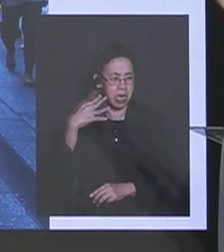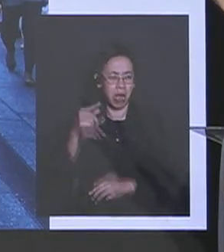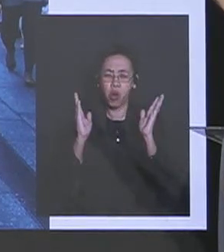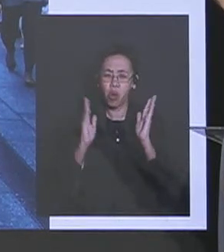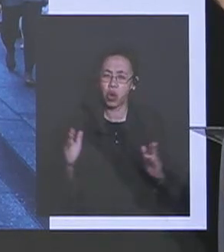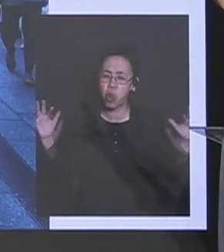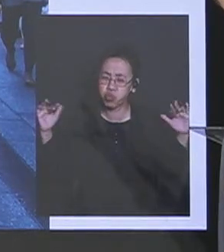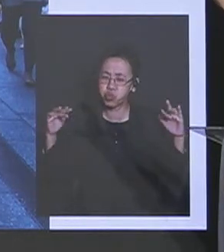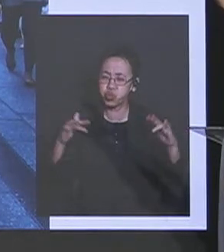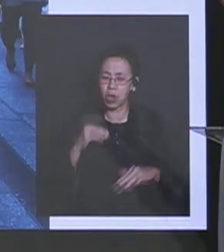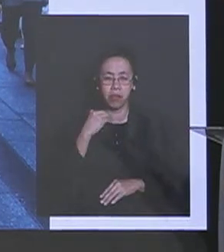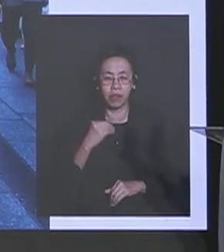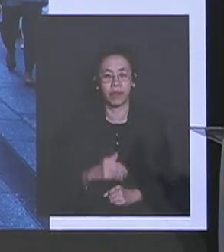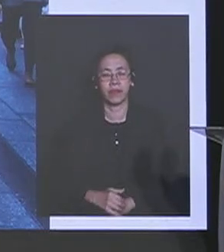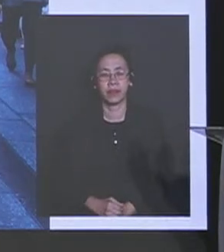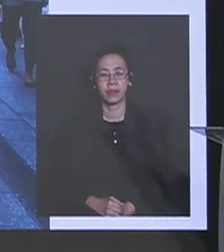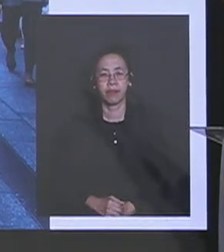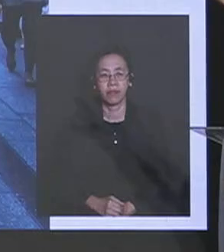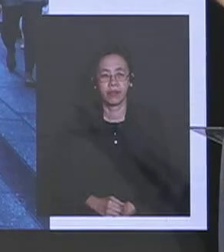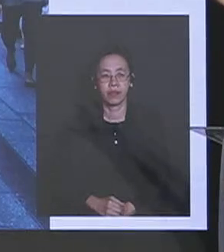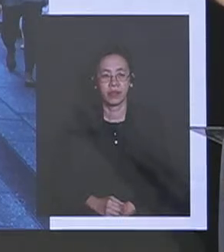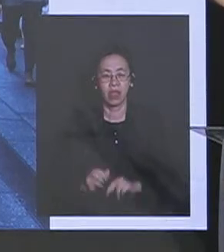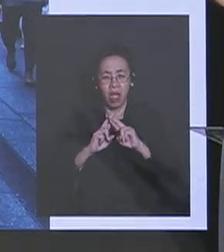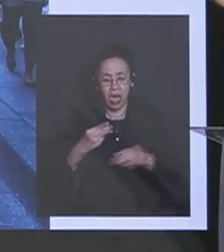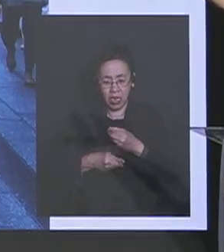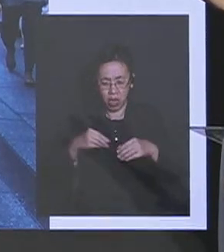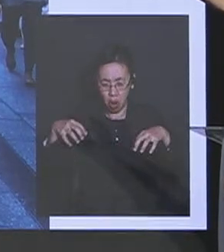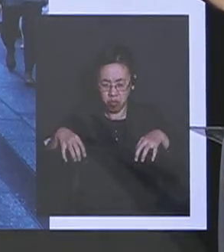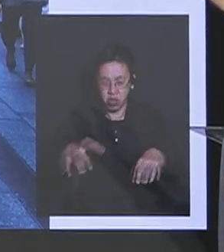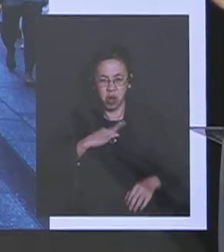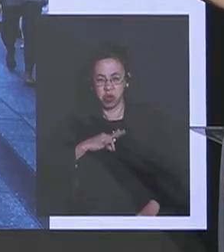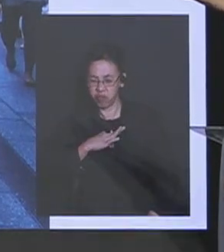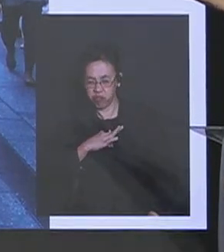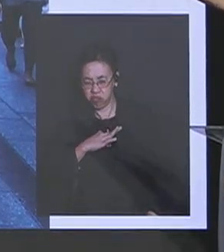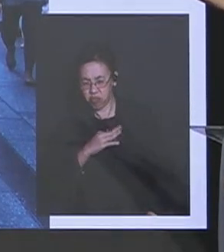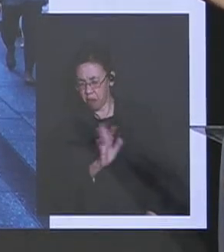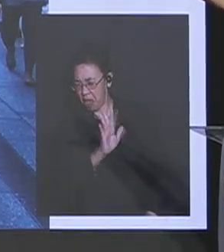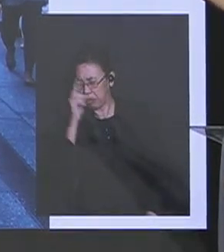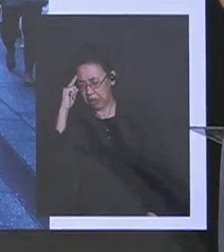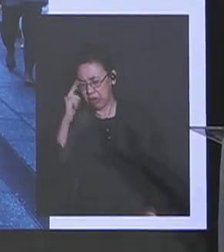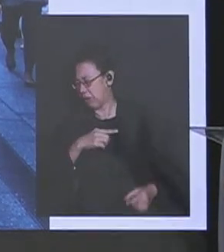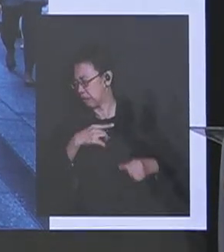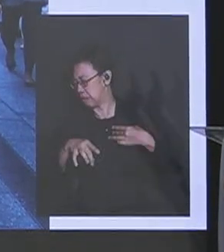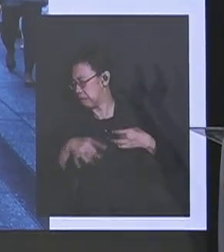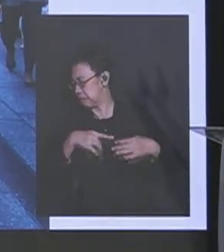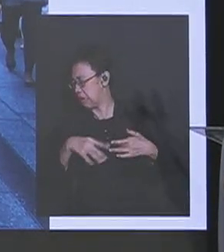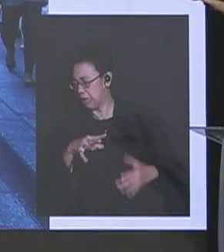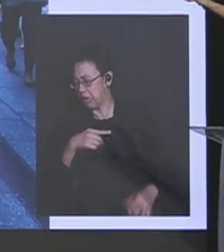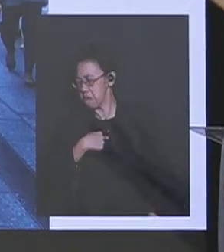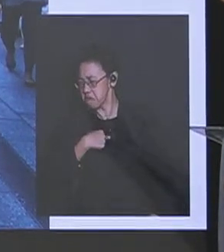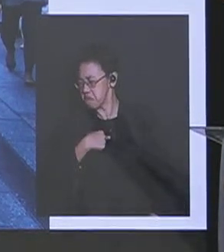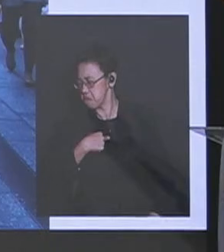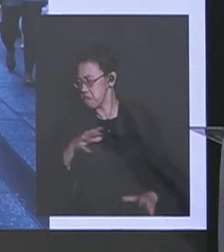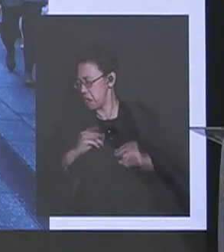the beginning, and their sales have skyrocketed since this has happened. This is now some of the primest of